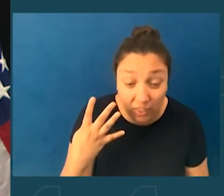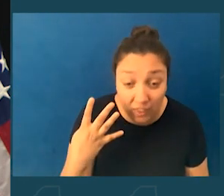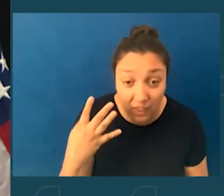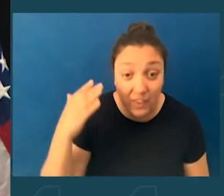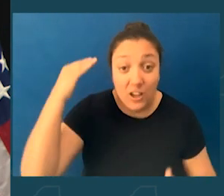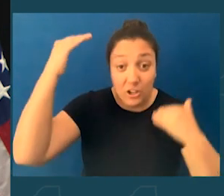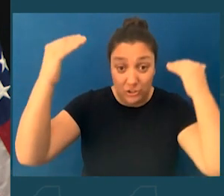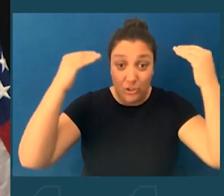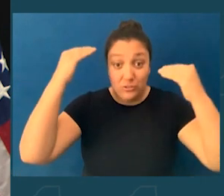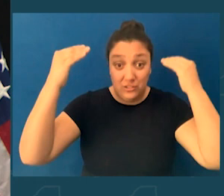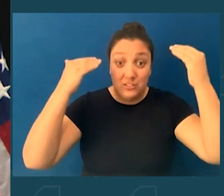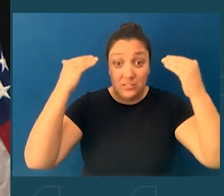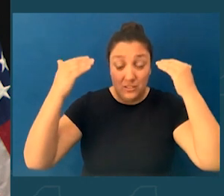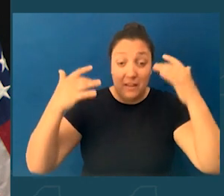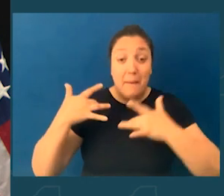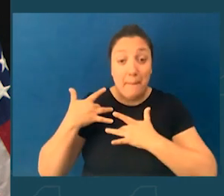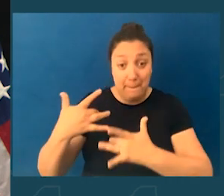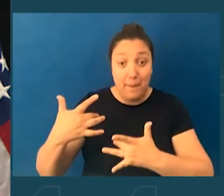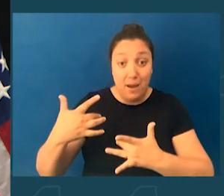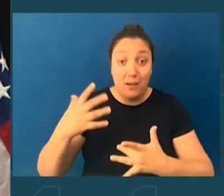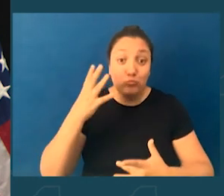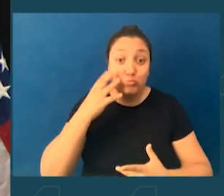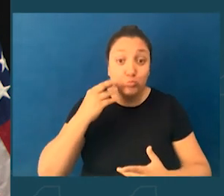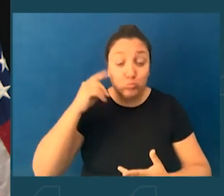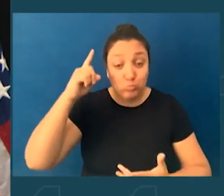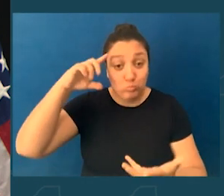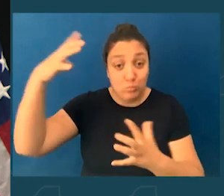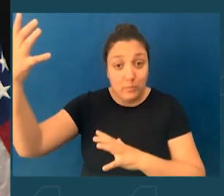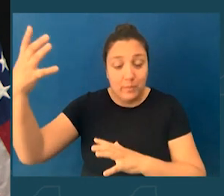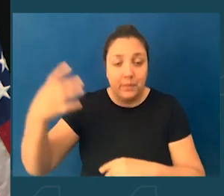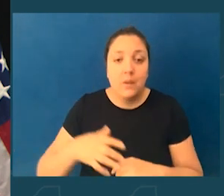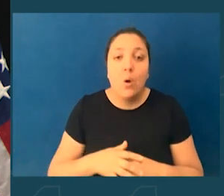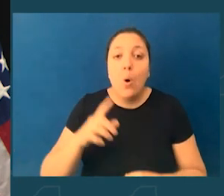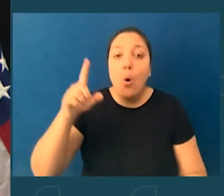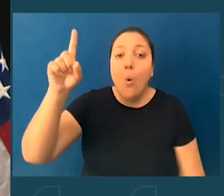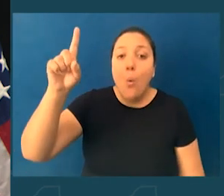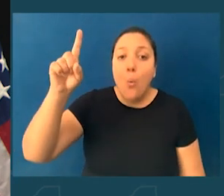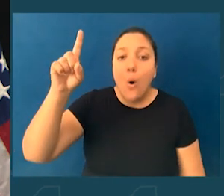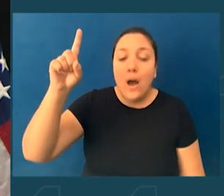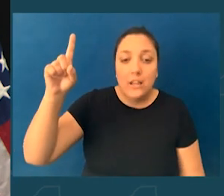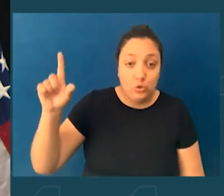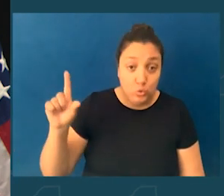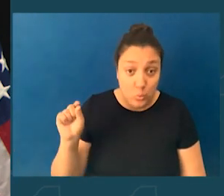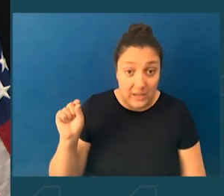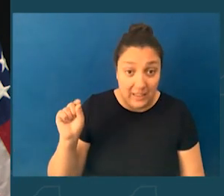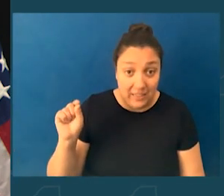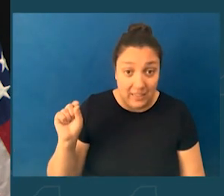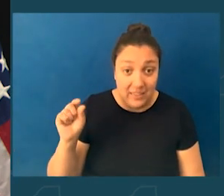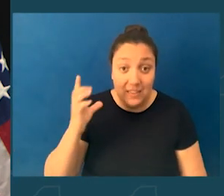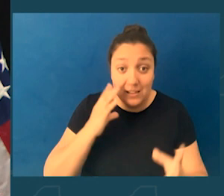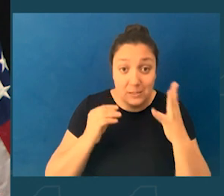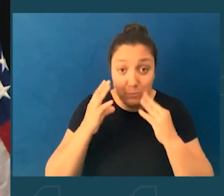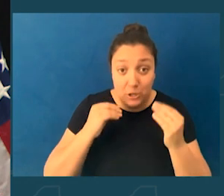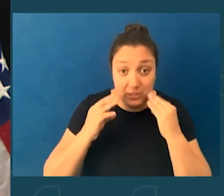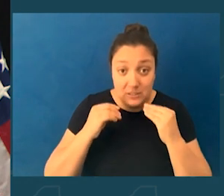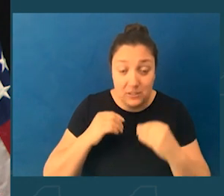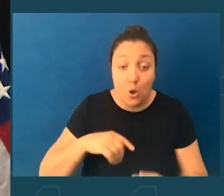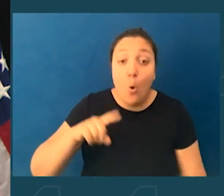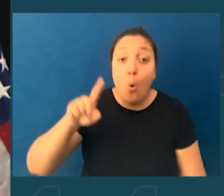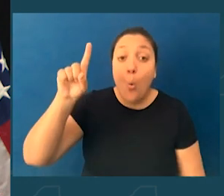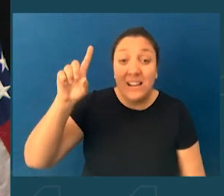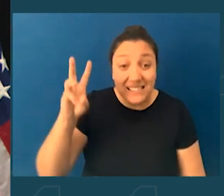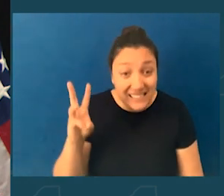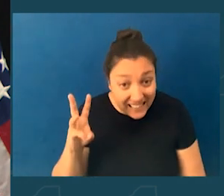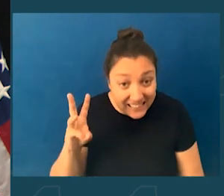experience mental health distress each year. 1 in 20 adults experience serious mental illness. 1 in 6 youth, aged